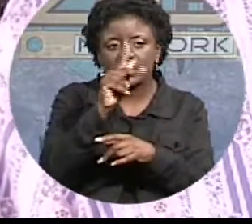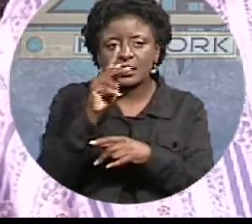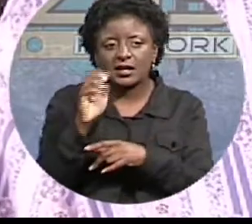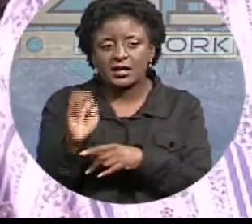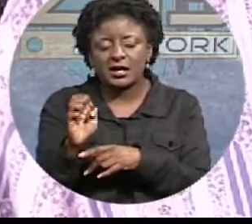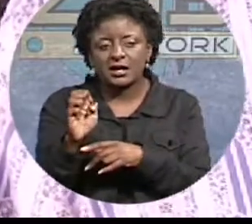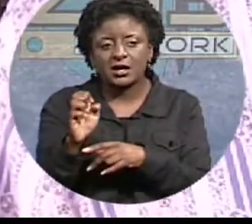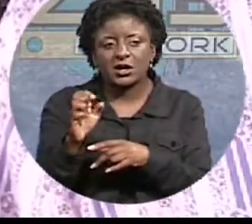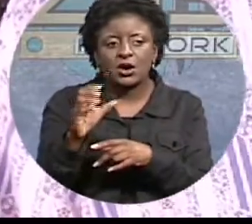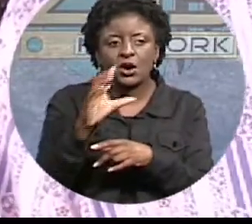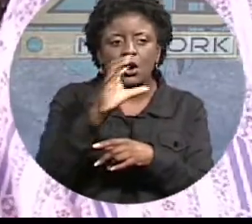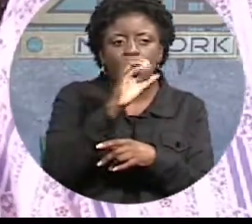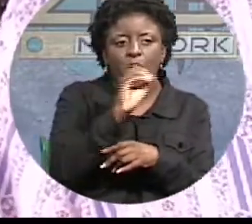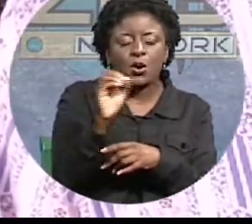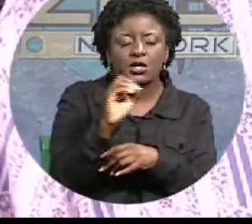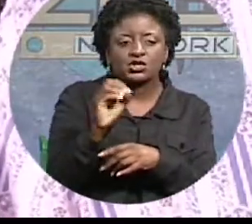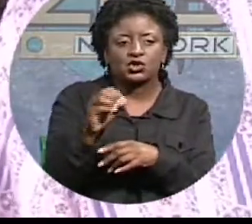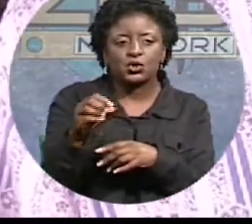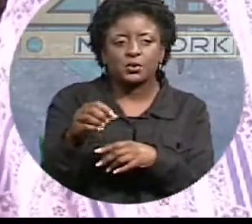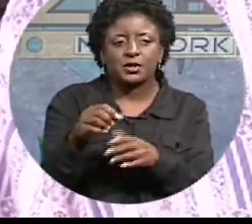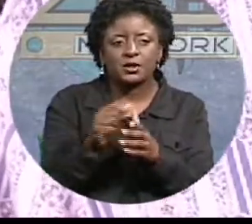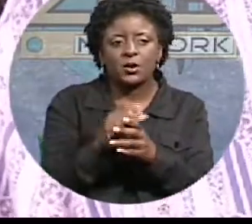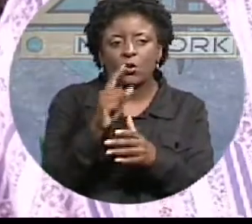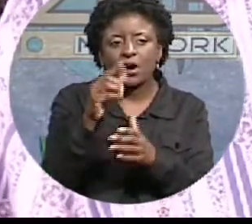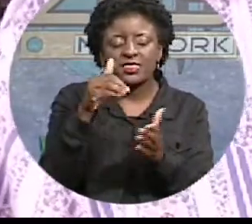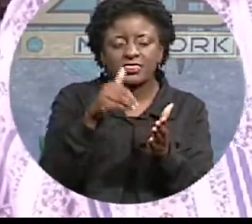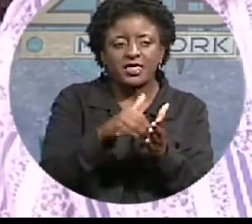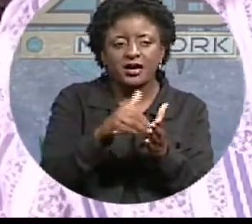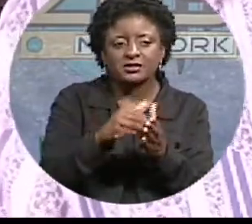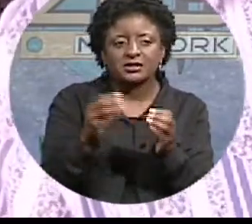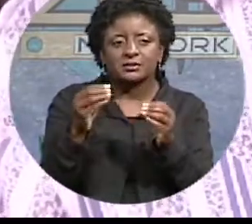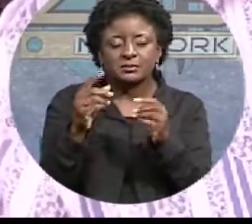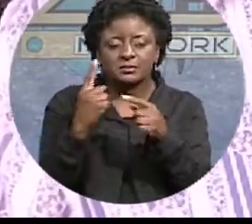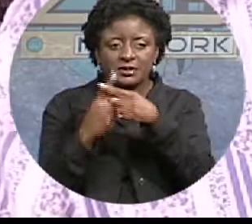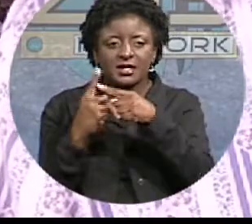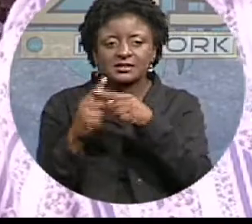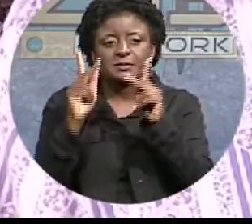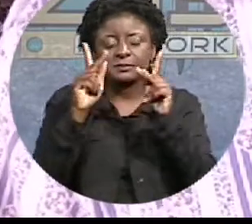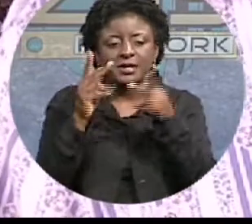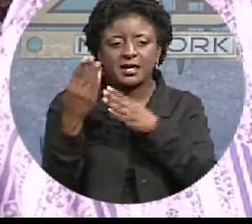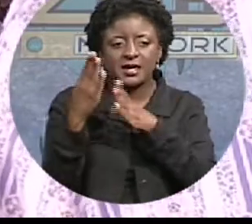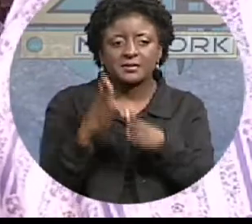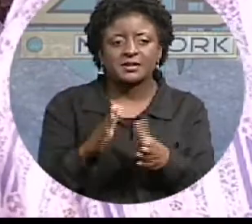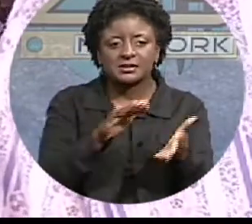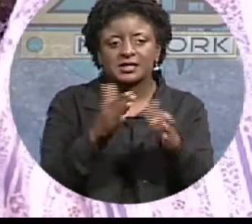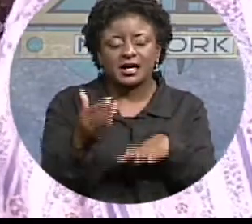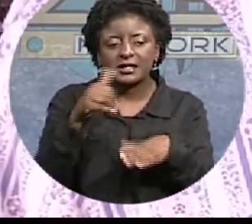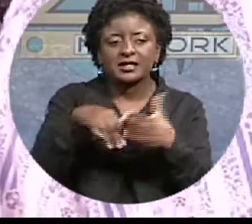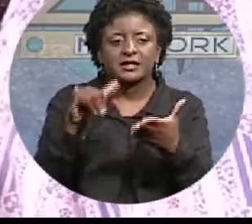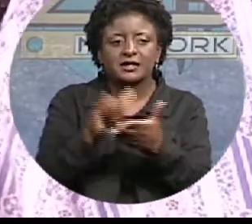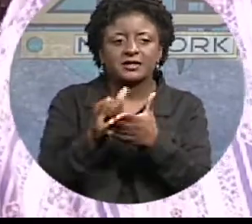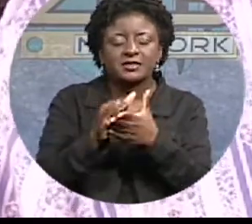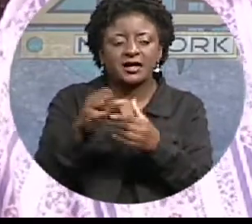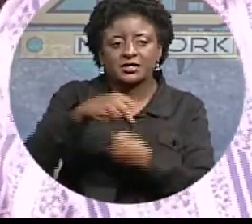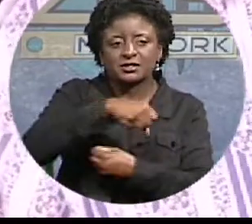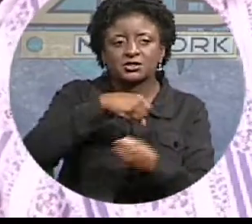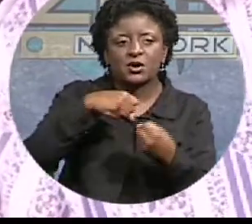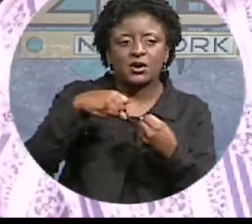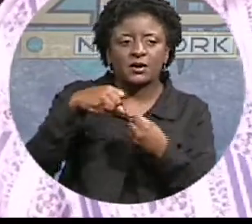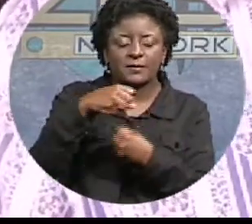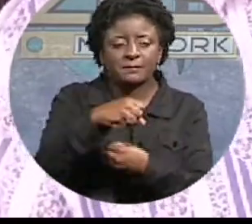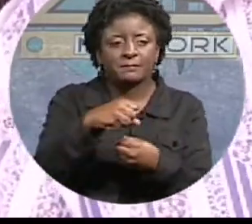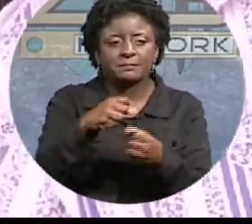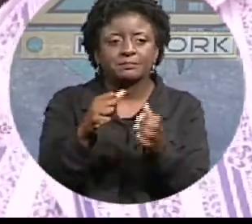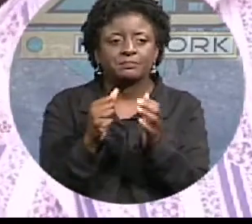1,034 Bahamians died in that storm. And the average history books doesn't reflect and doesn't record this. So it's my job as a meteorologist